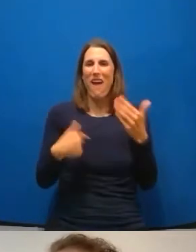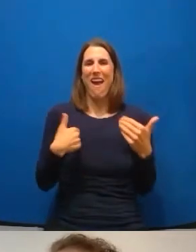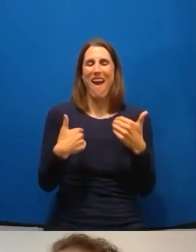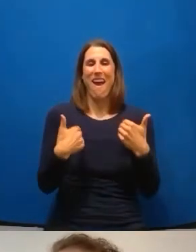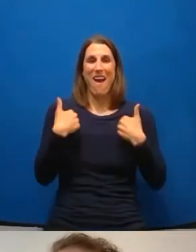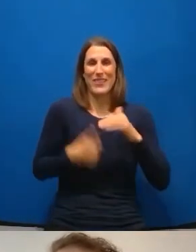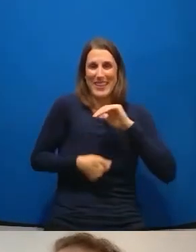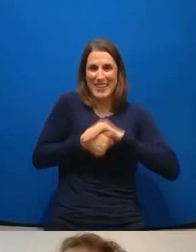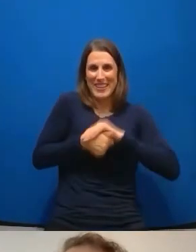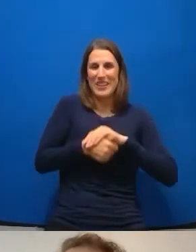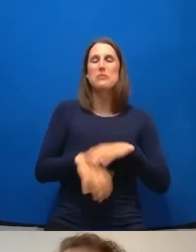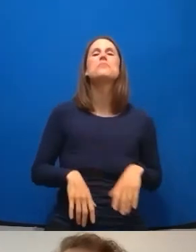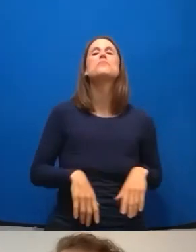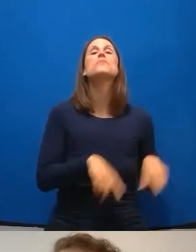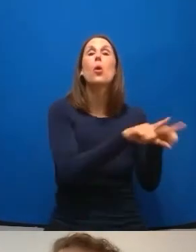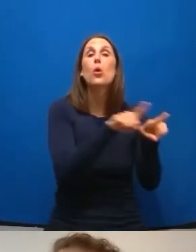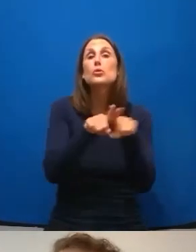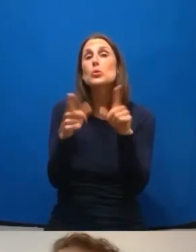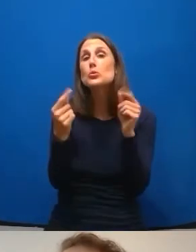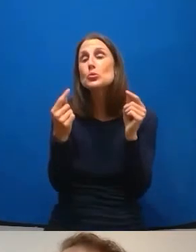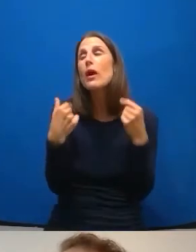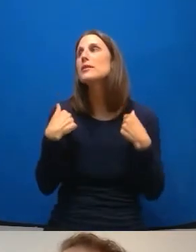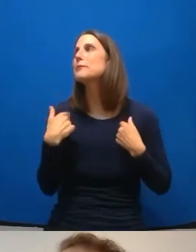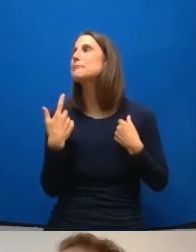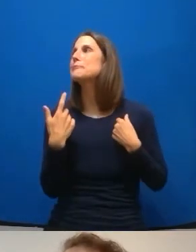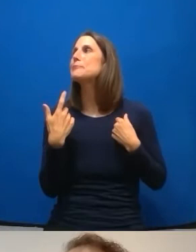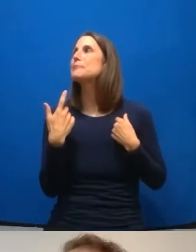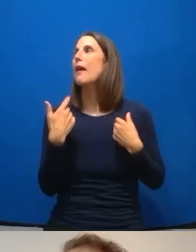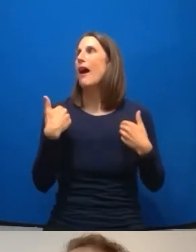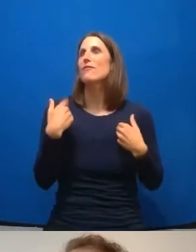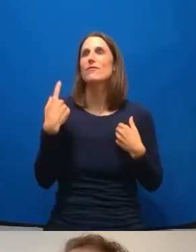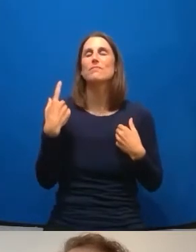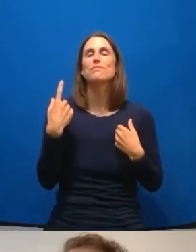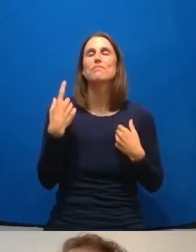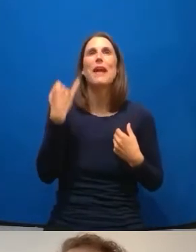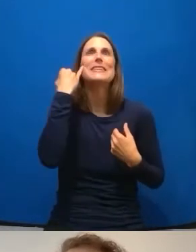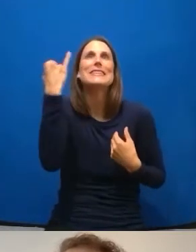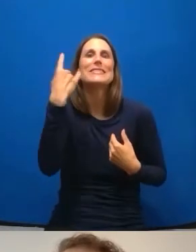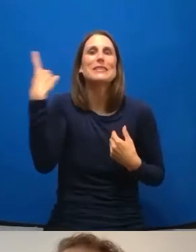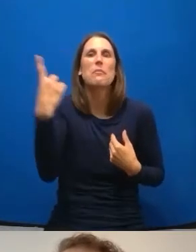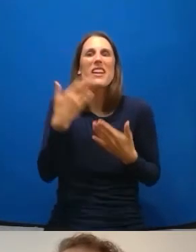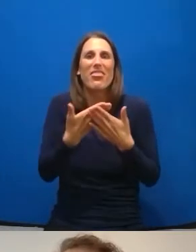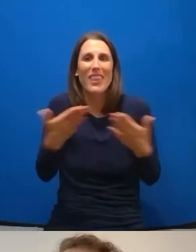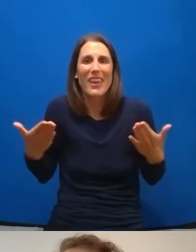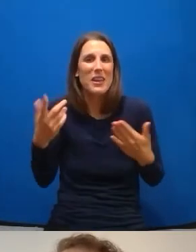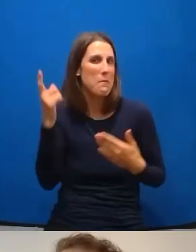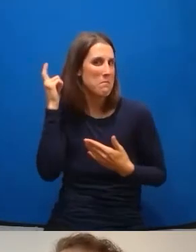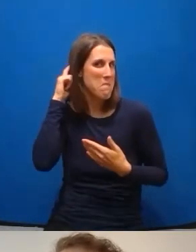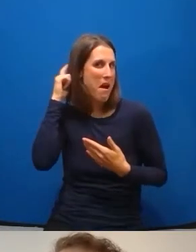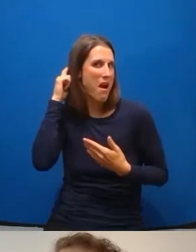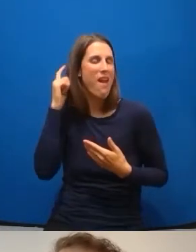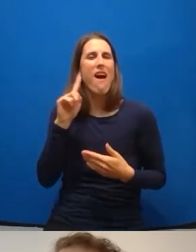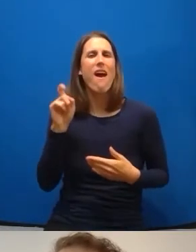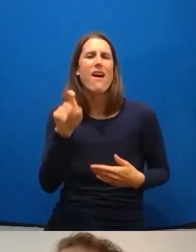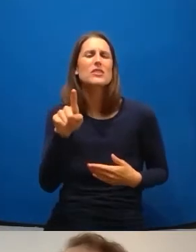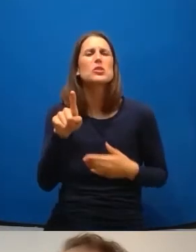stuff. I that's what I enjoy, and I think it keeps them motivated and keeps them engaged in these type of